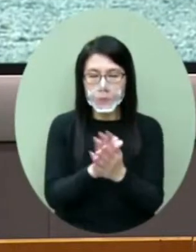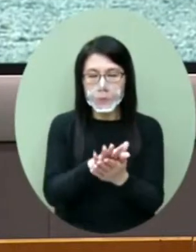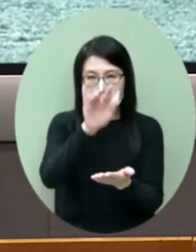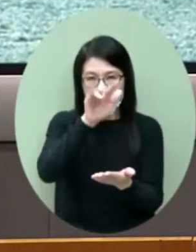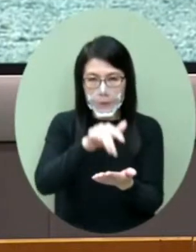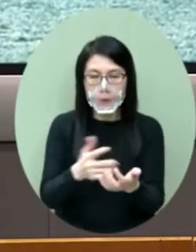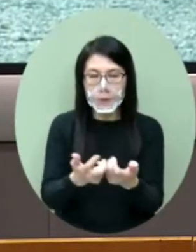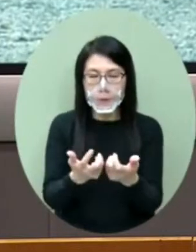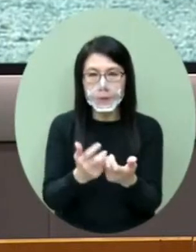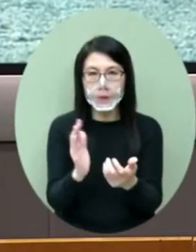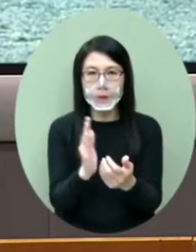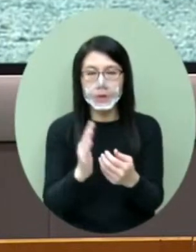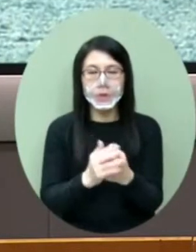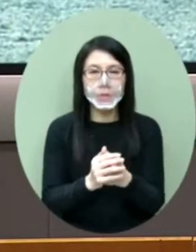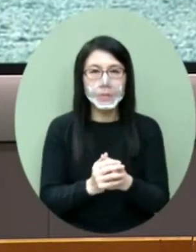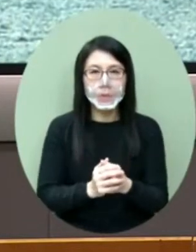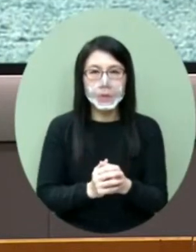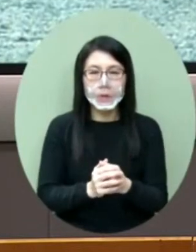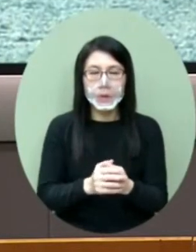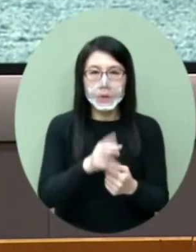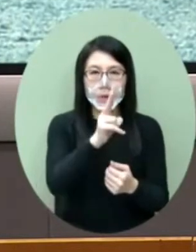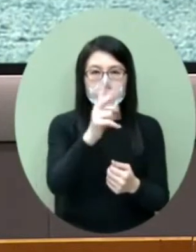disabled.